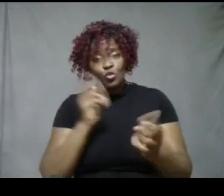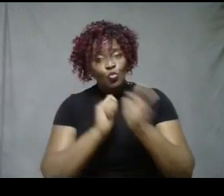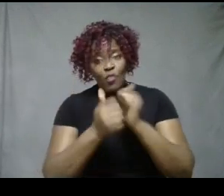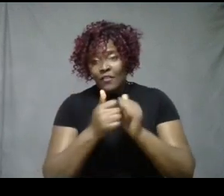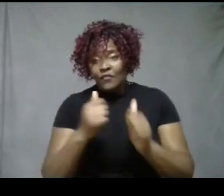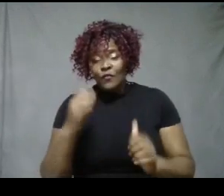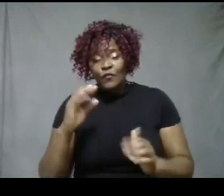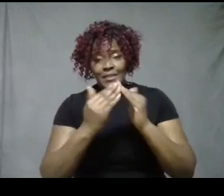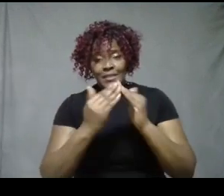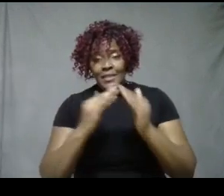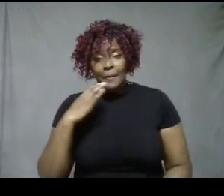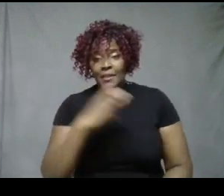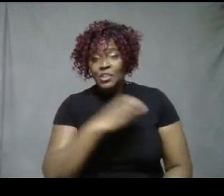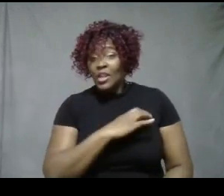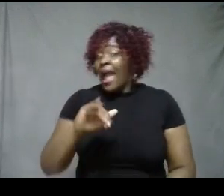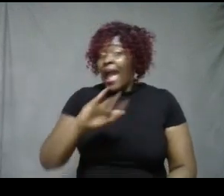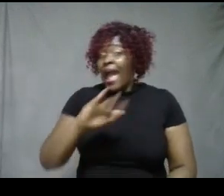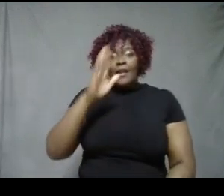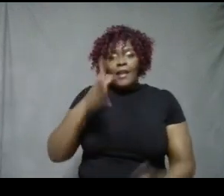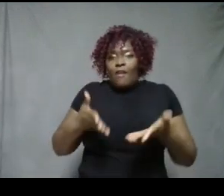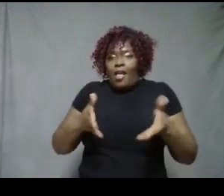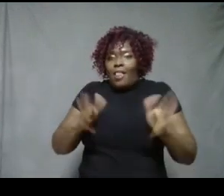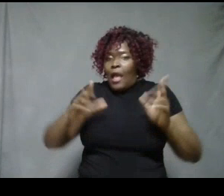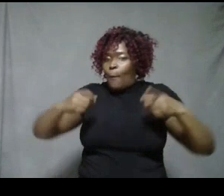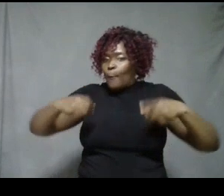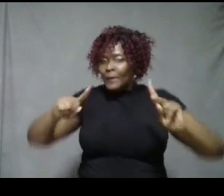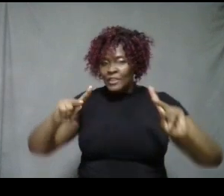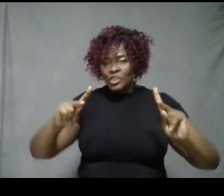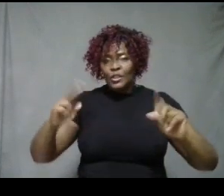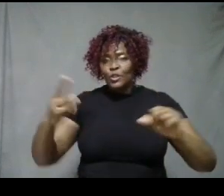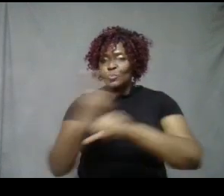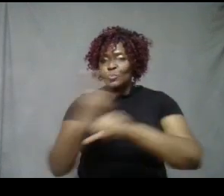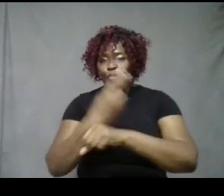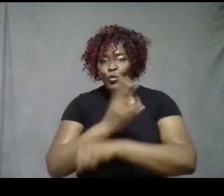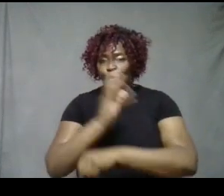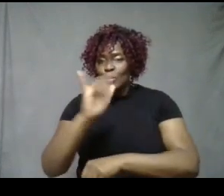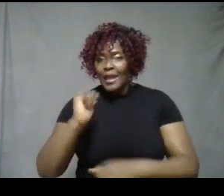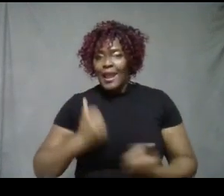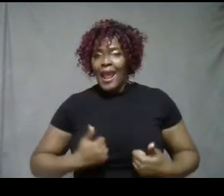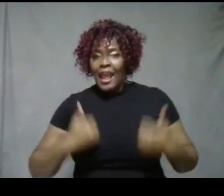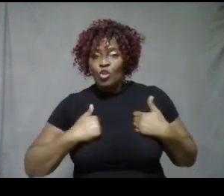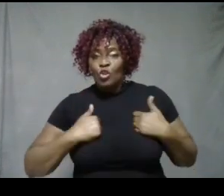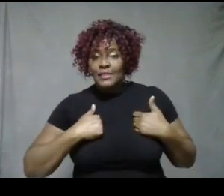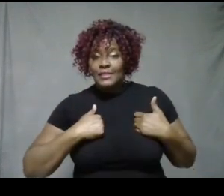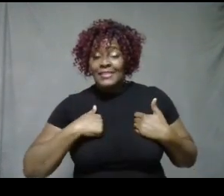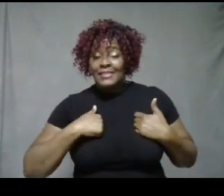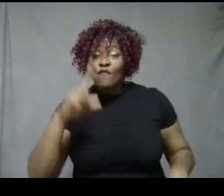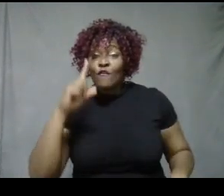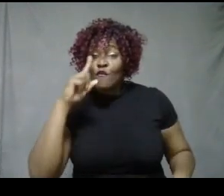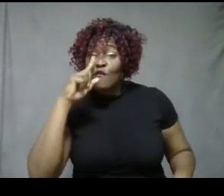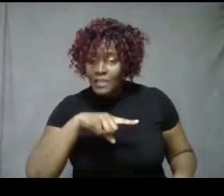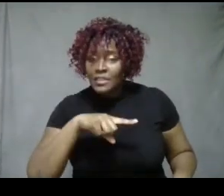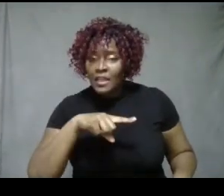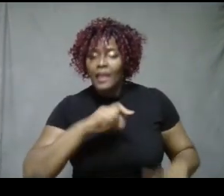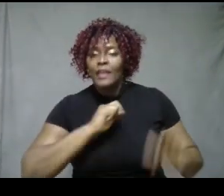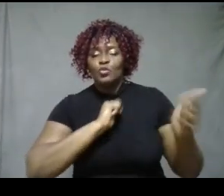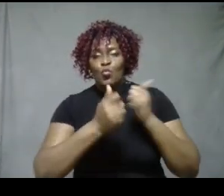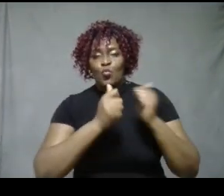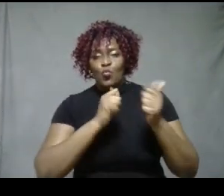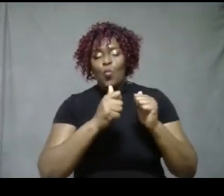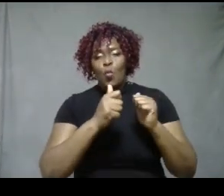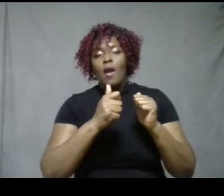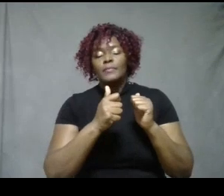permission to use this address fraudulently to run for office. If this